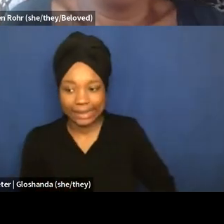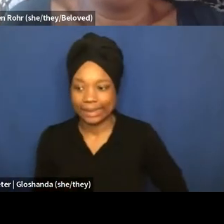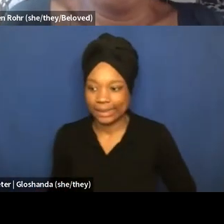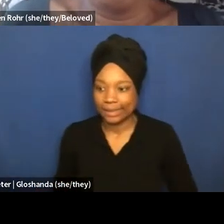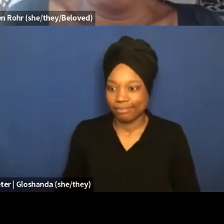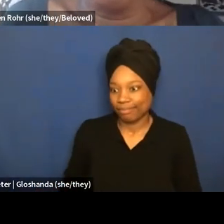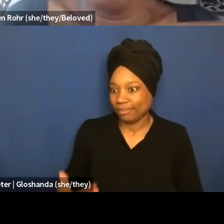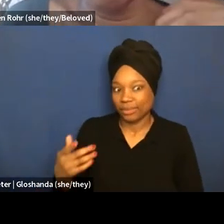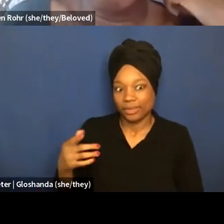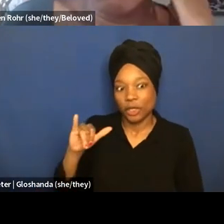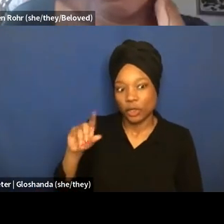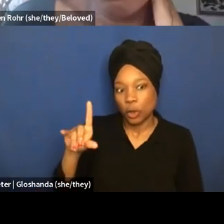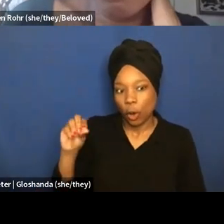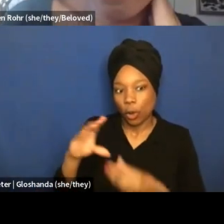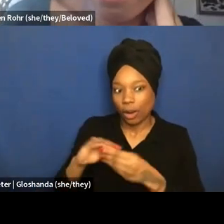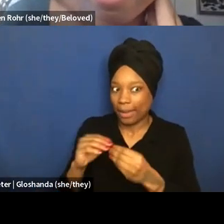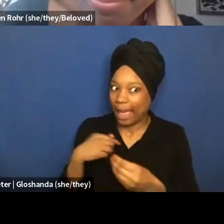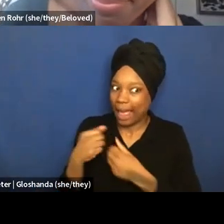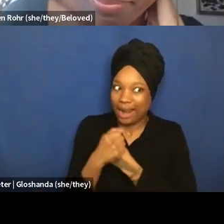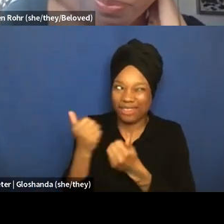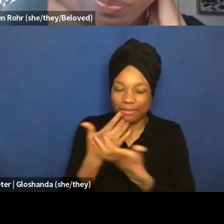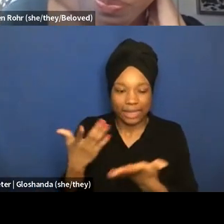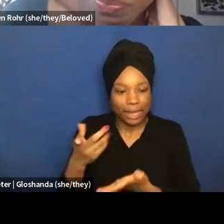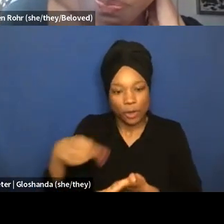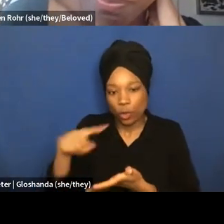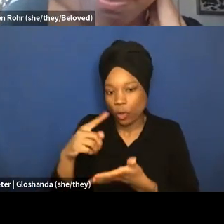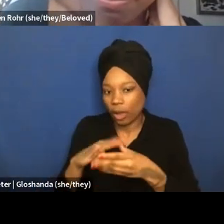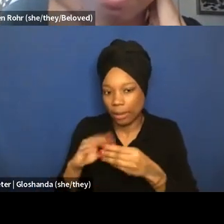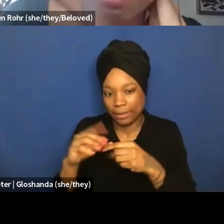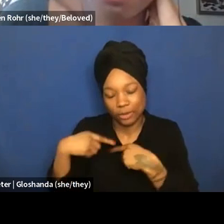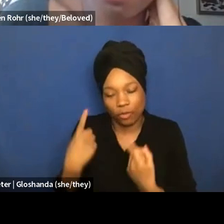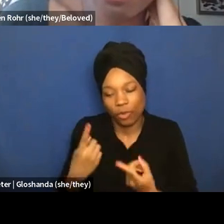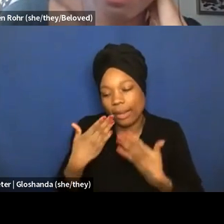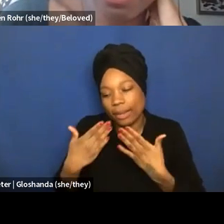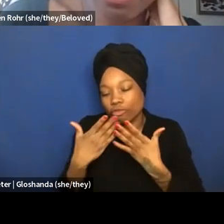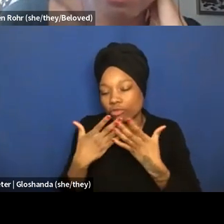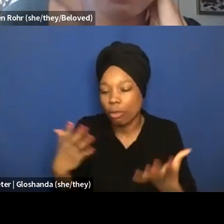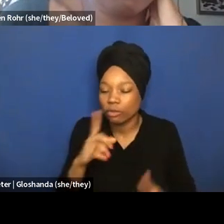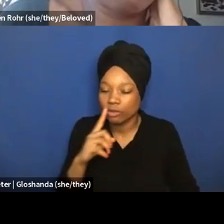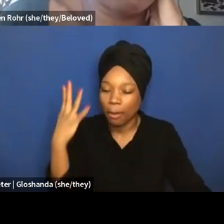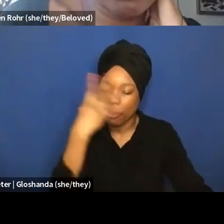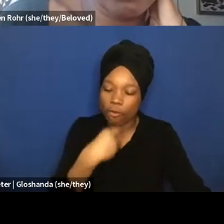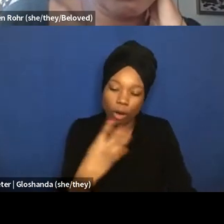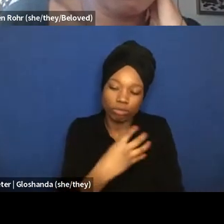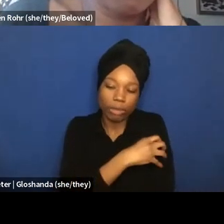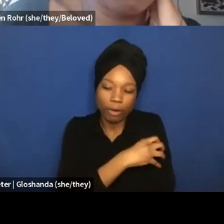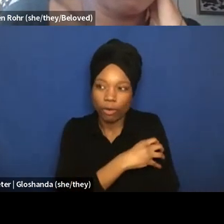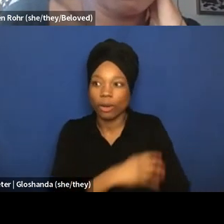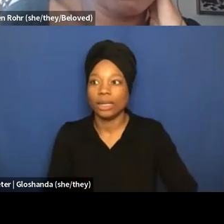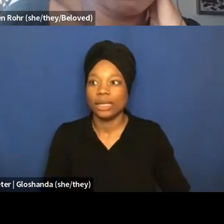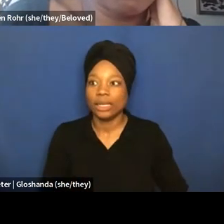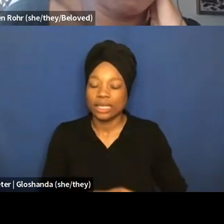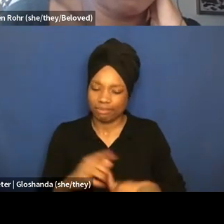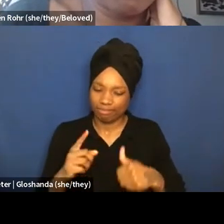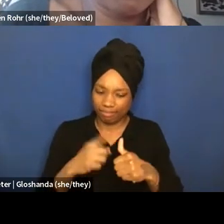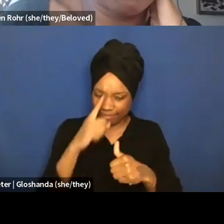First of all, I love everything everyone has shared. Thank you all for everything you've shared. It's really beautiful and powerful. One thing I was thinking about, or the first thing that came to my